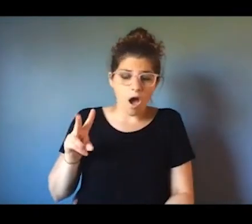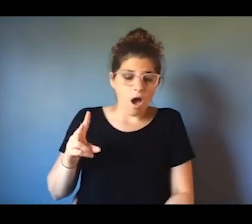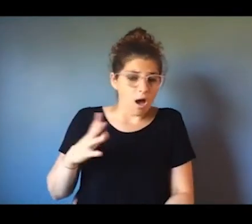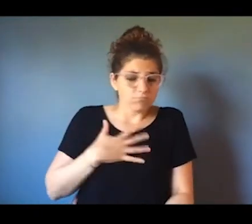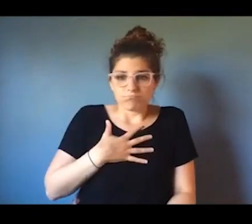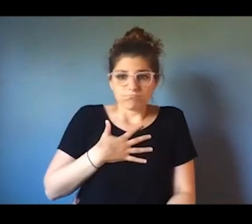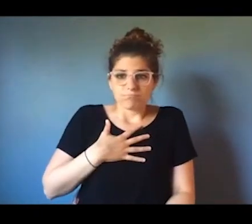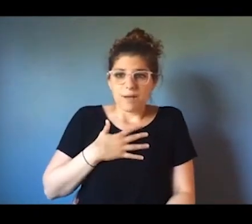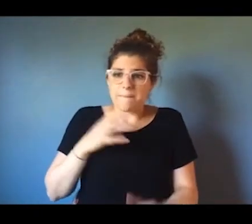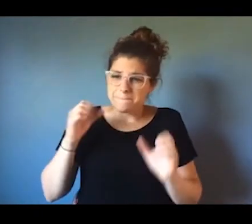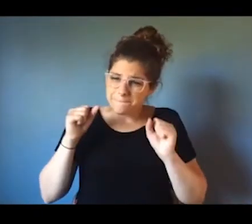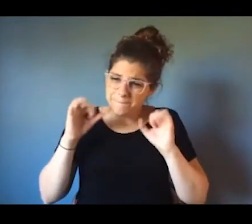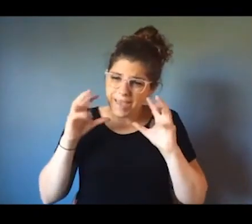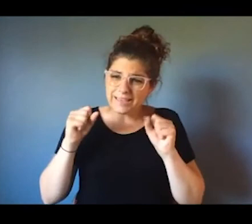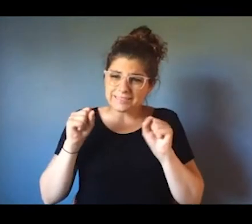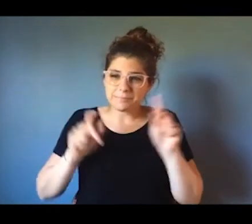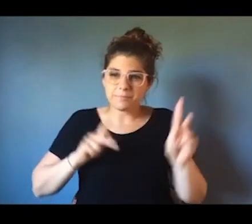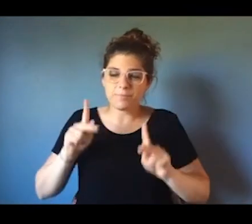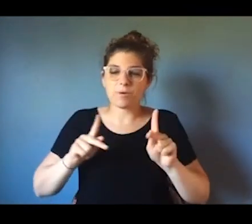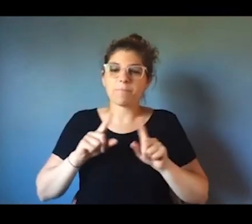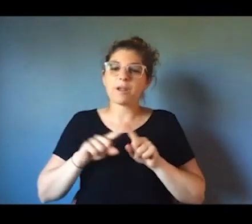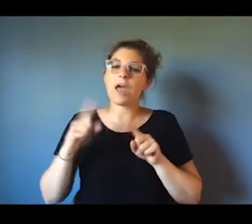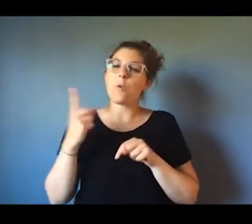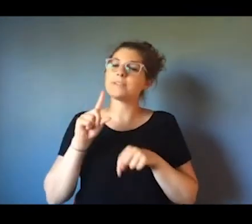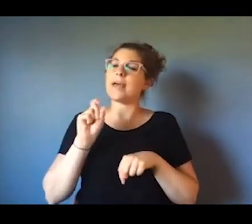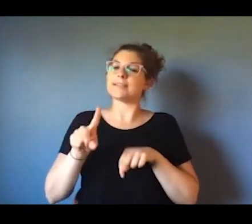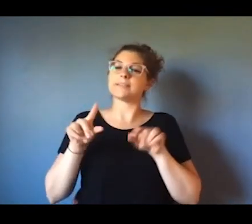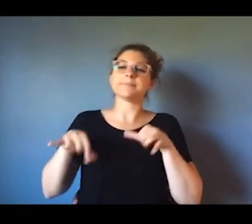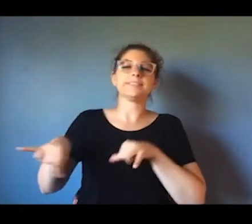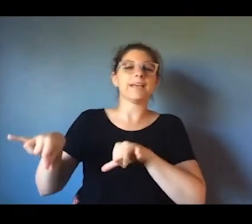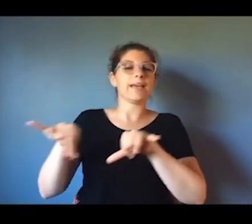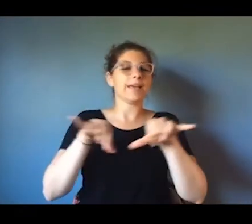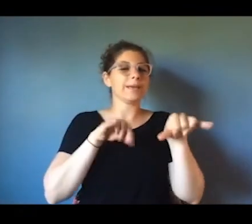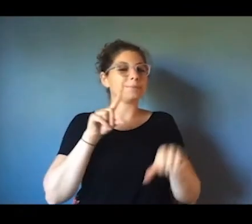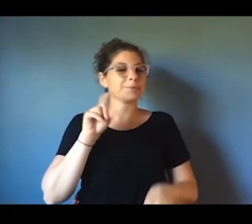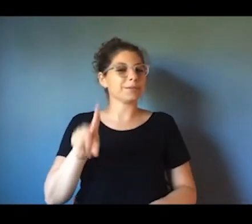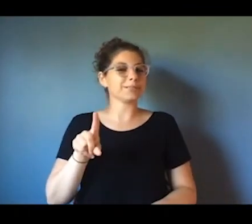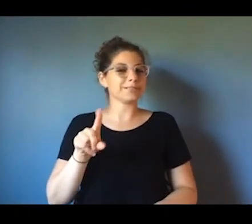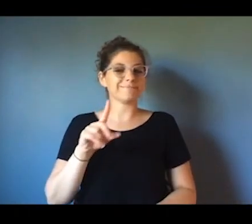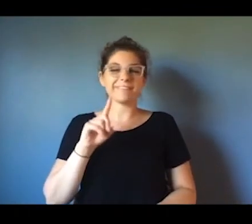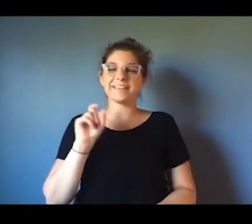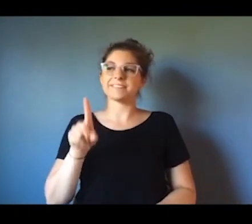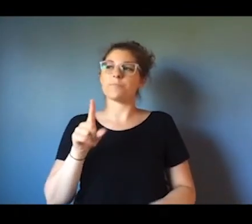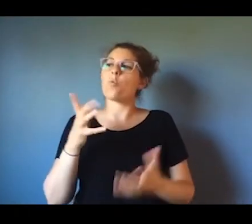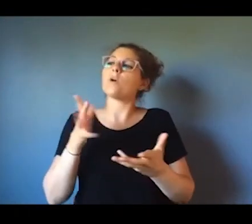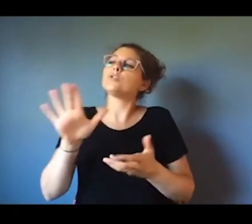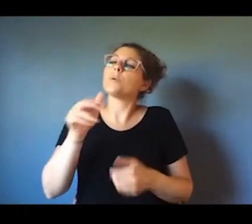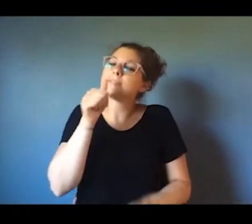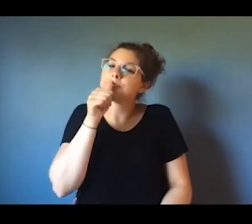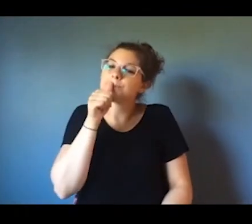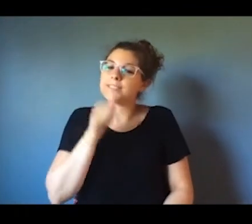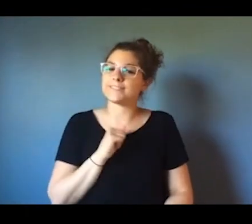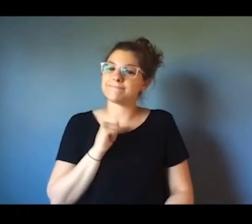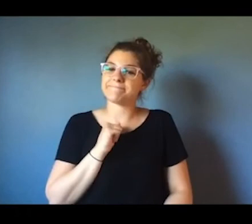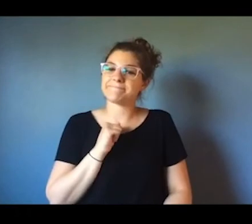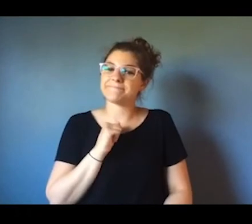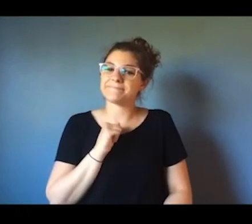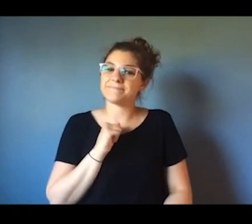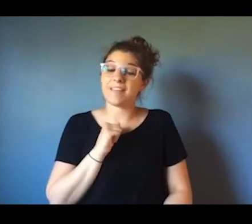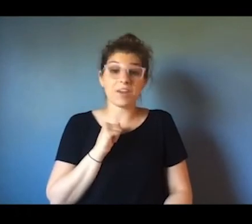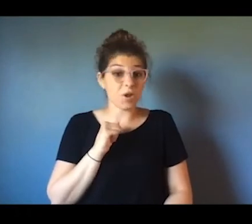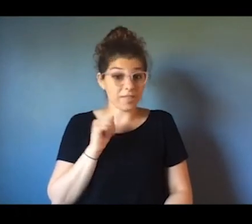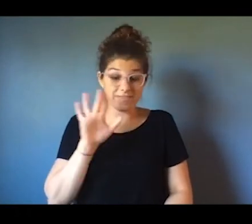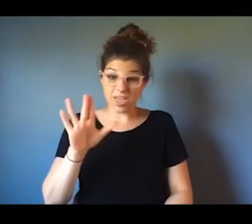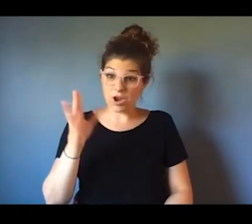that blow me away, and they're amazing. But I ask them the same question, and that is, what's your